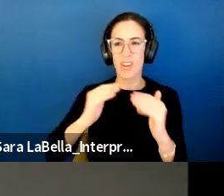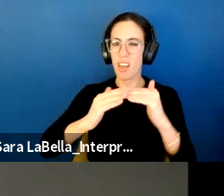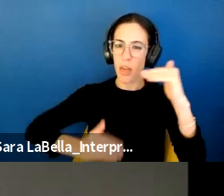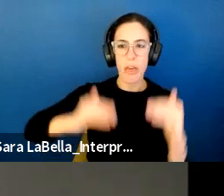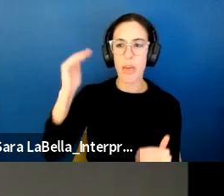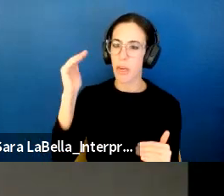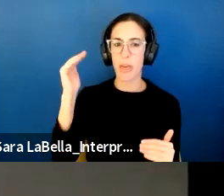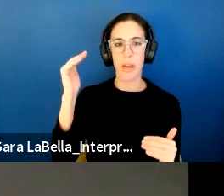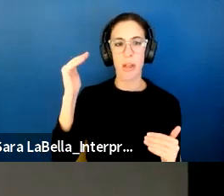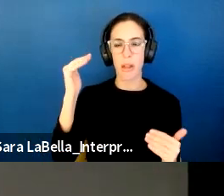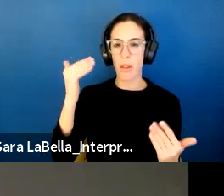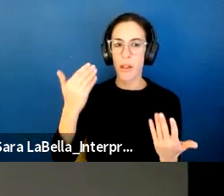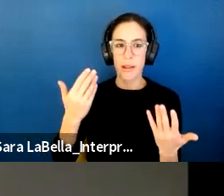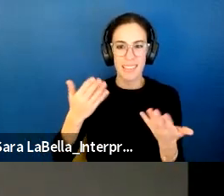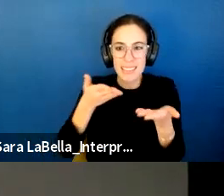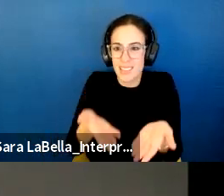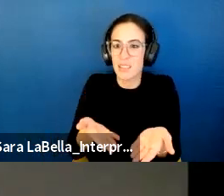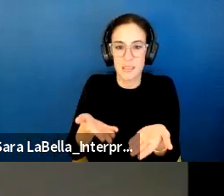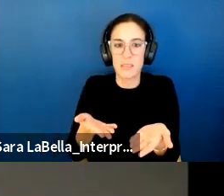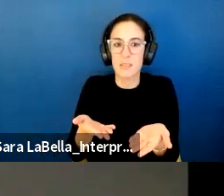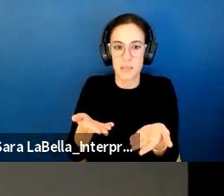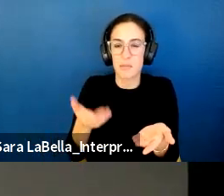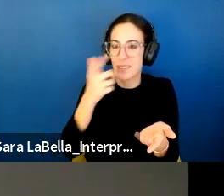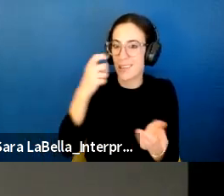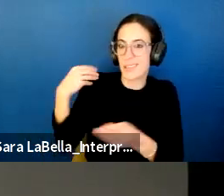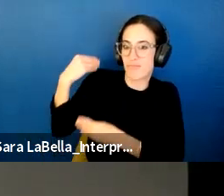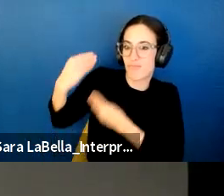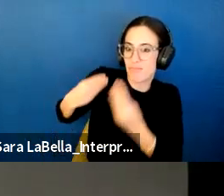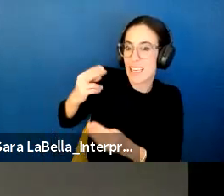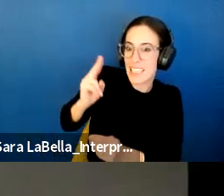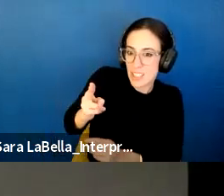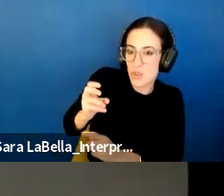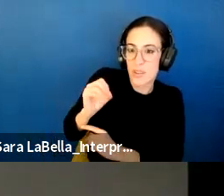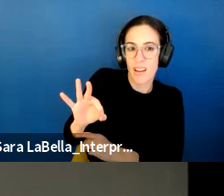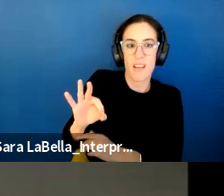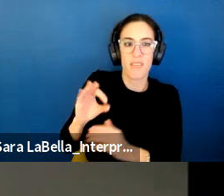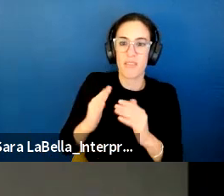legacy of subjugation and essentially racism.